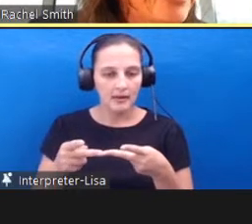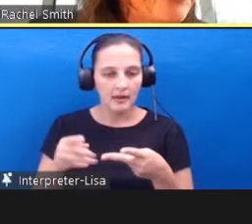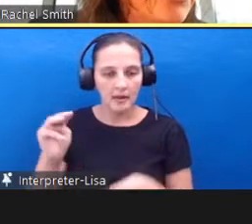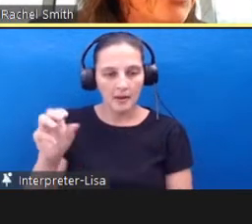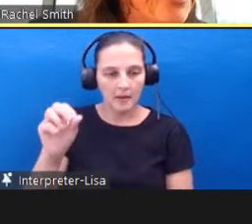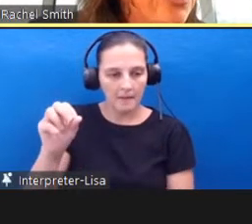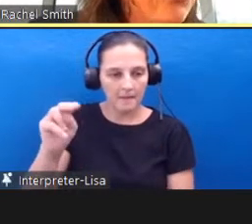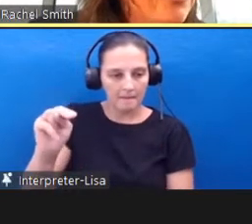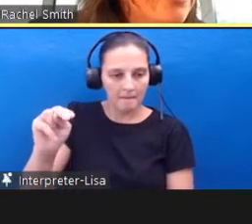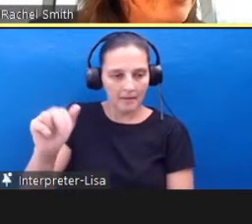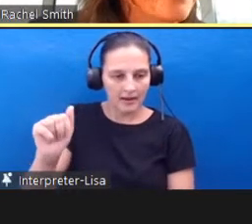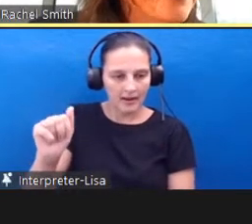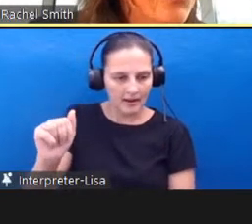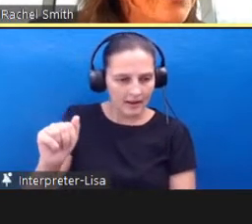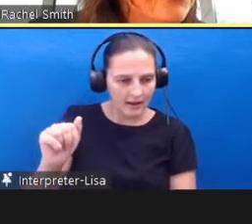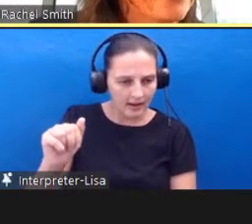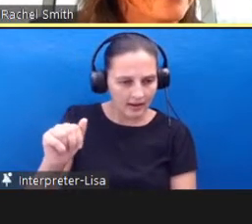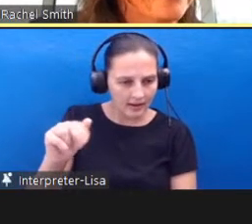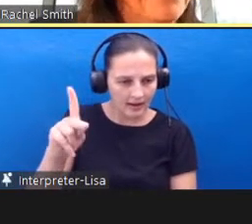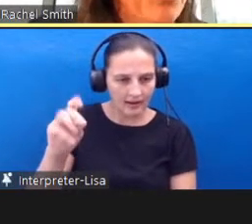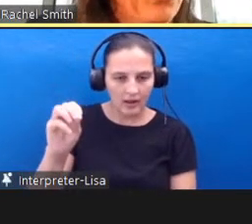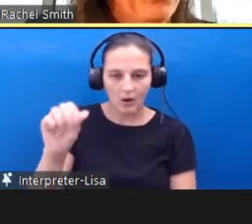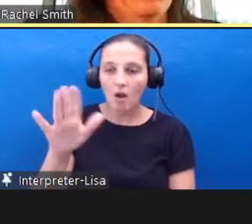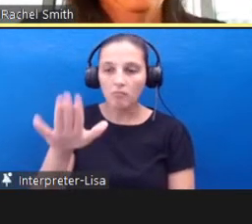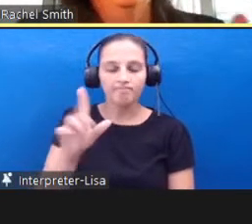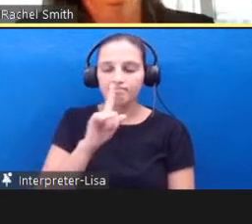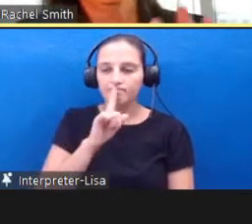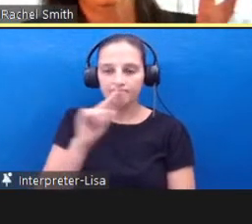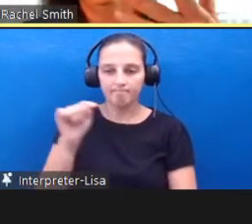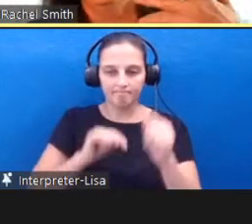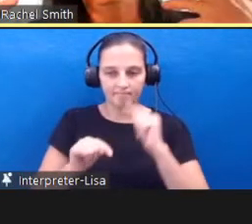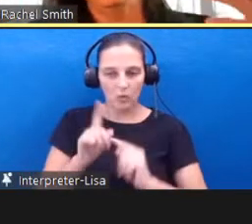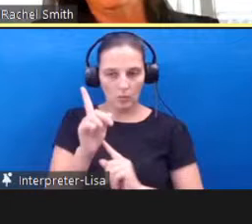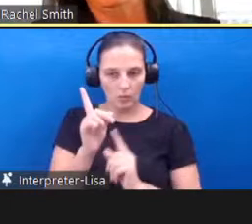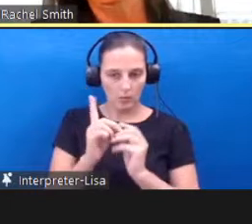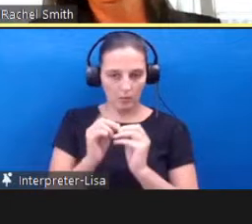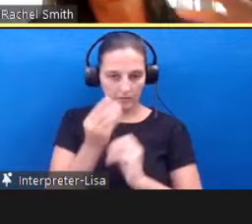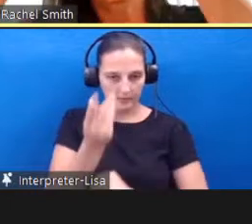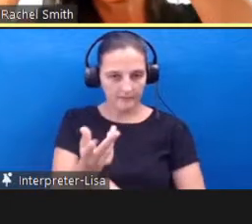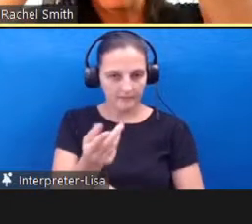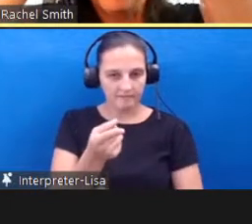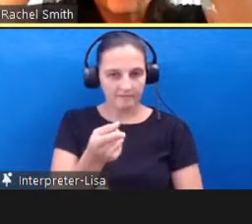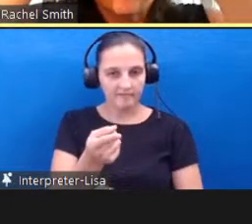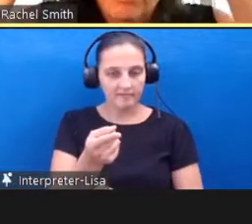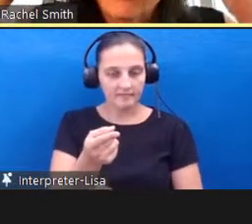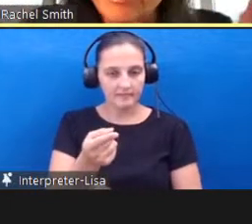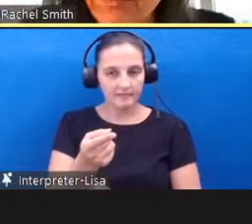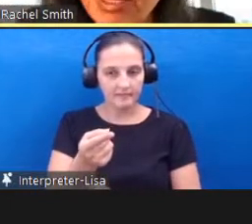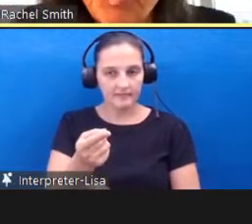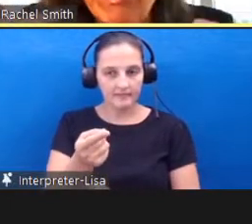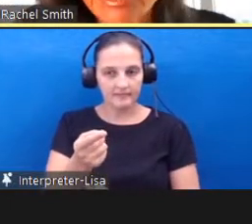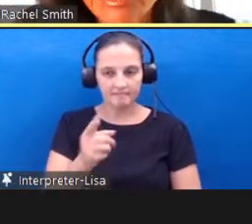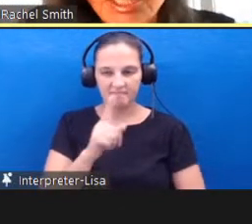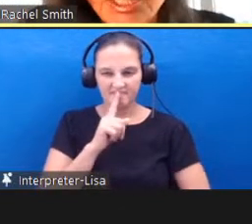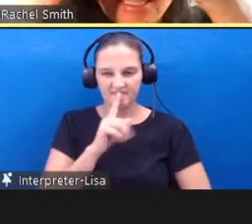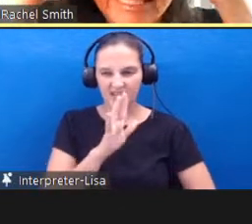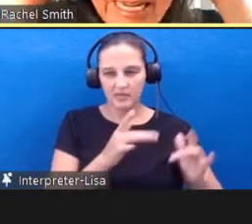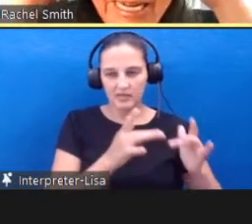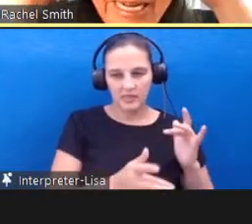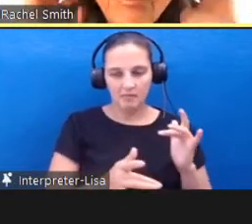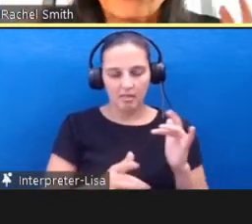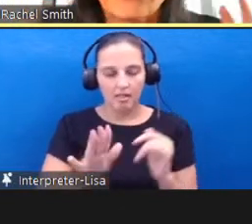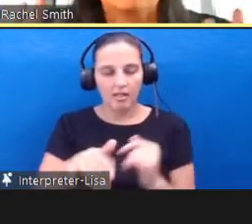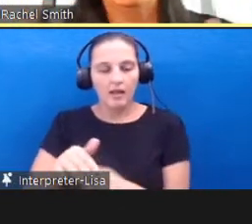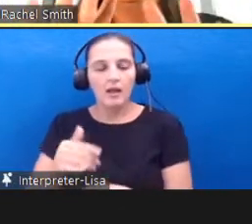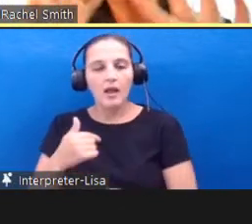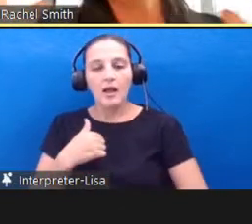And the reason we're going, I wanted to say one more thing. So actually, I'll skip this, but I was just going to